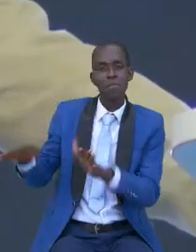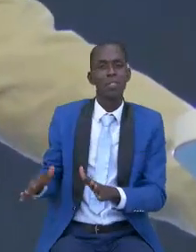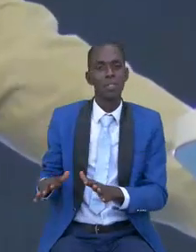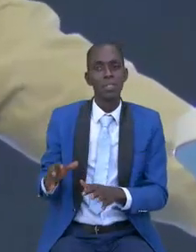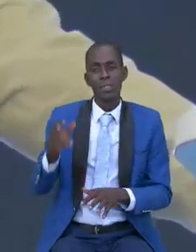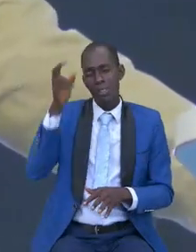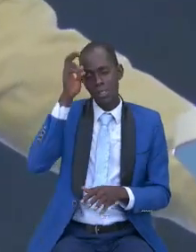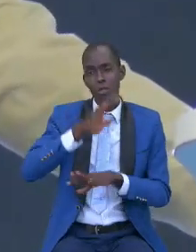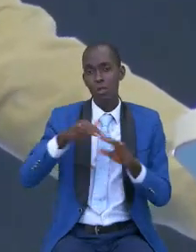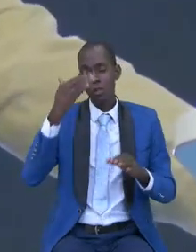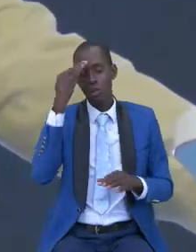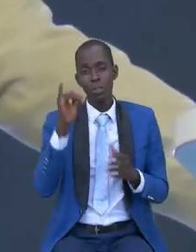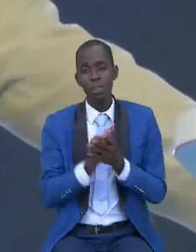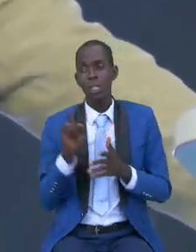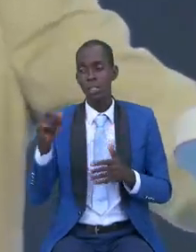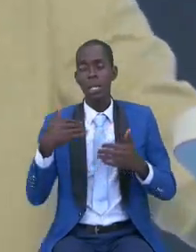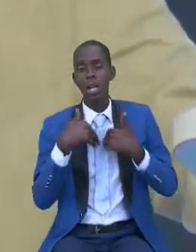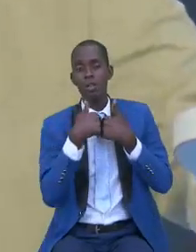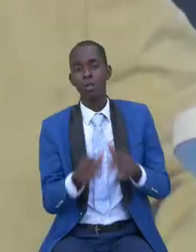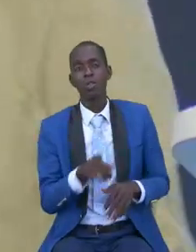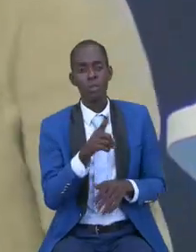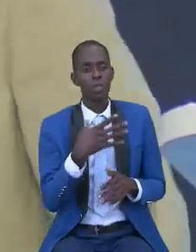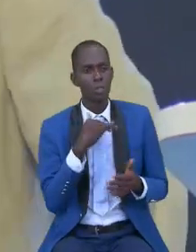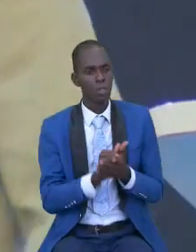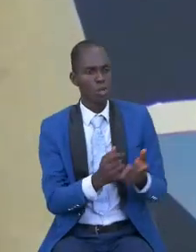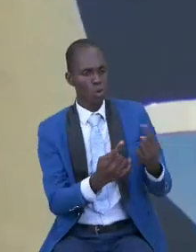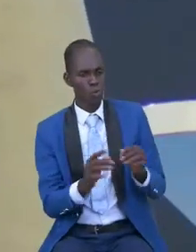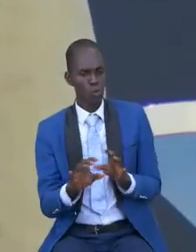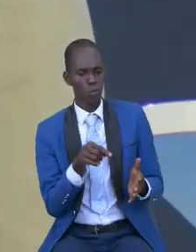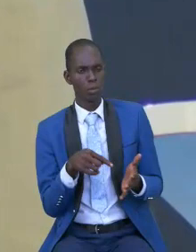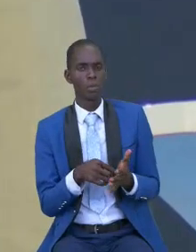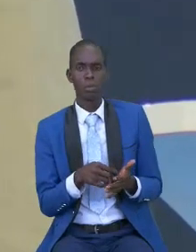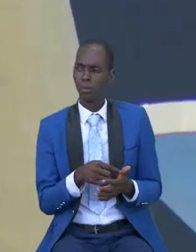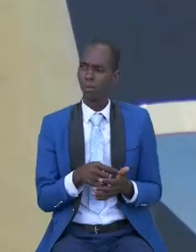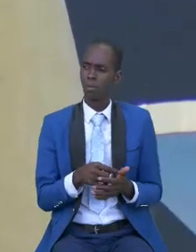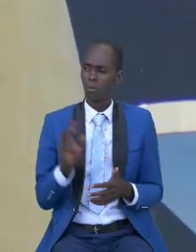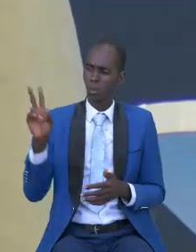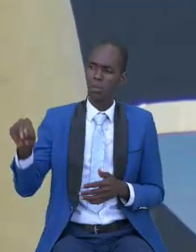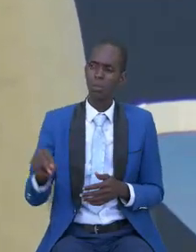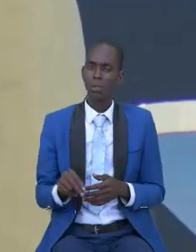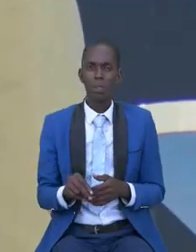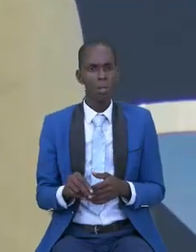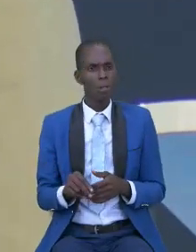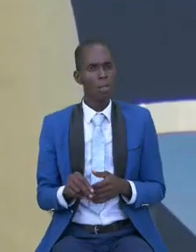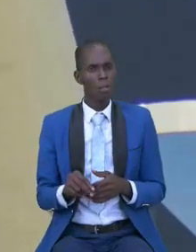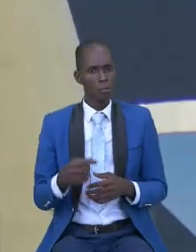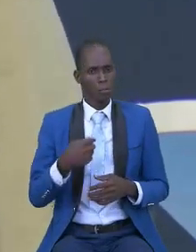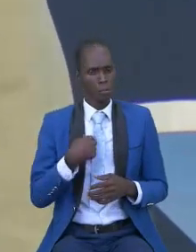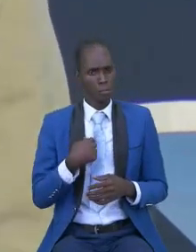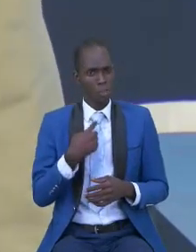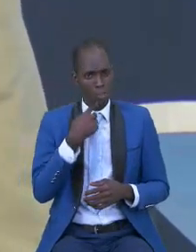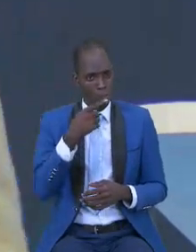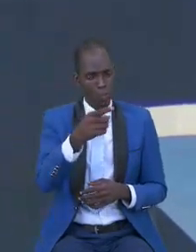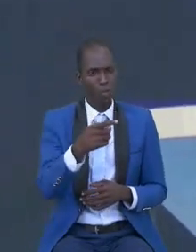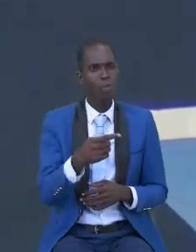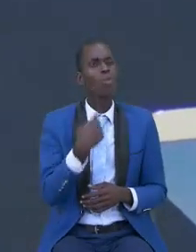has lost you. You are no more his slave. He says, come on, do this. You say, no. He said, I tell you, who are